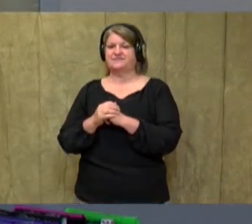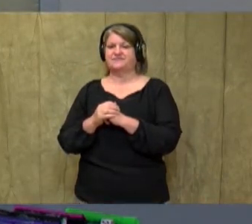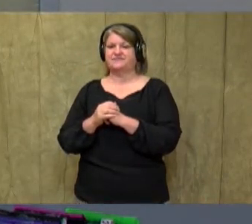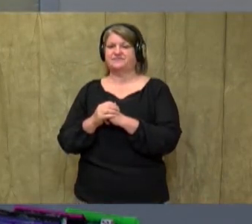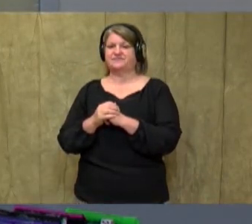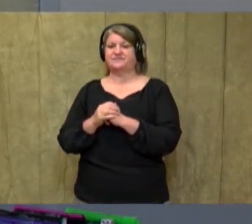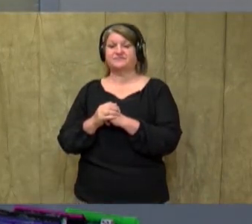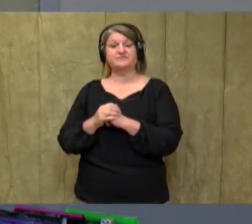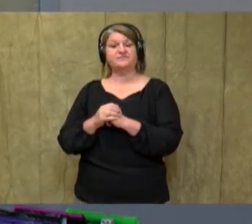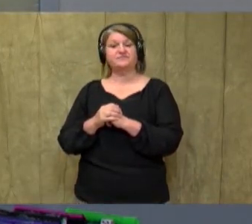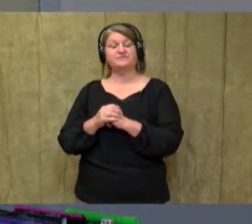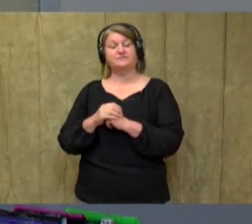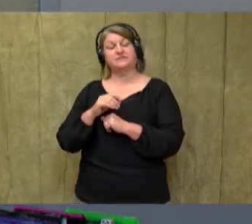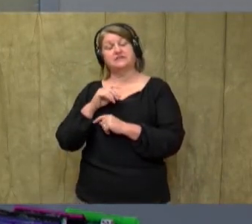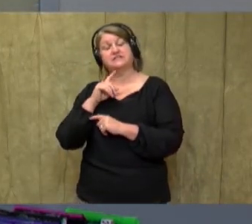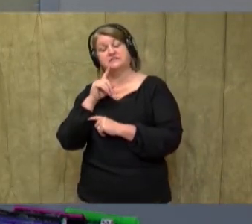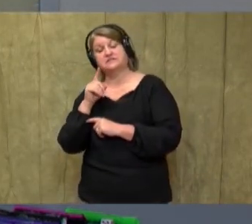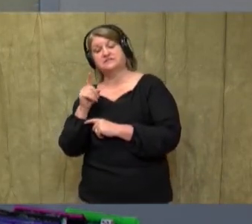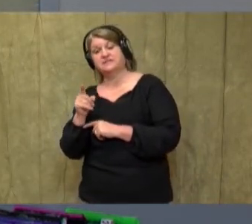So,